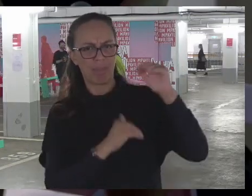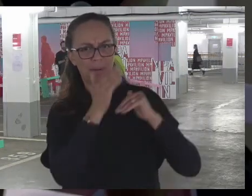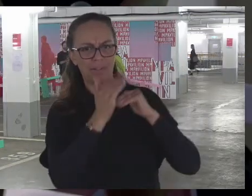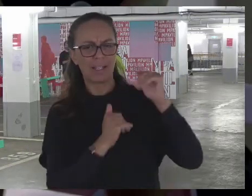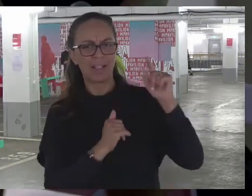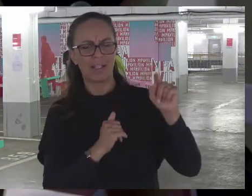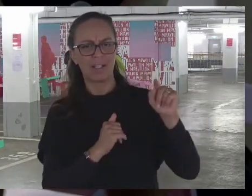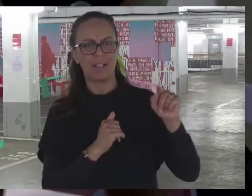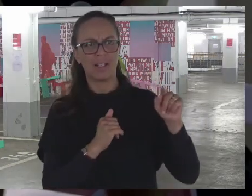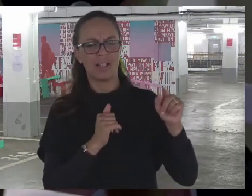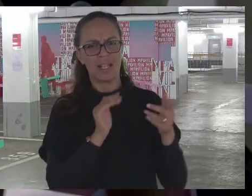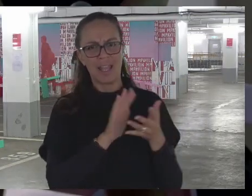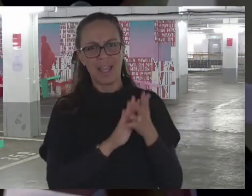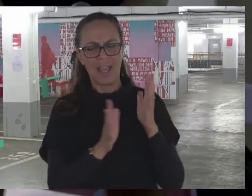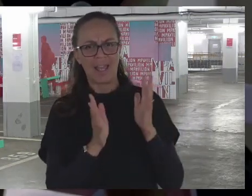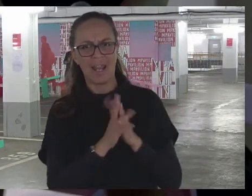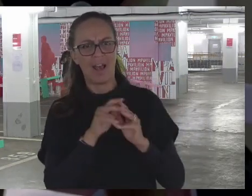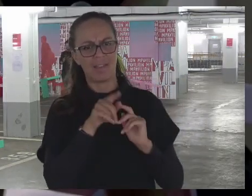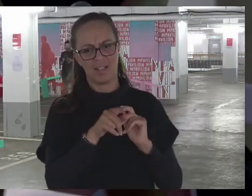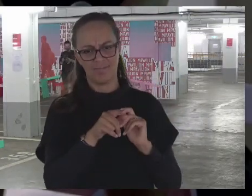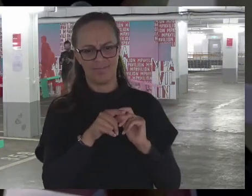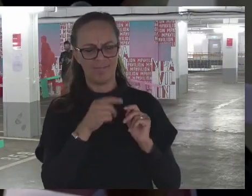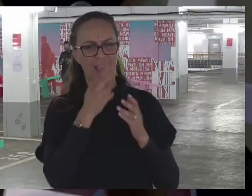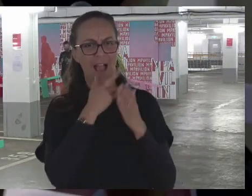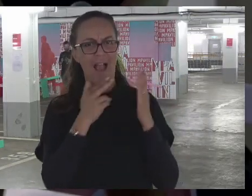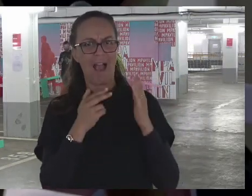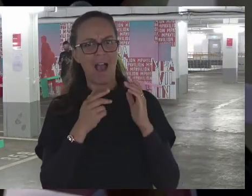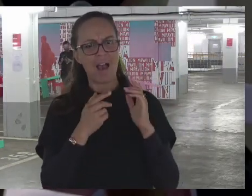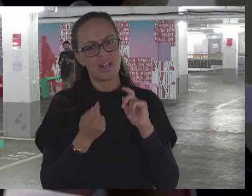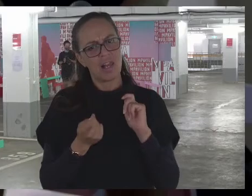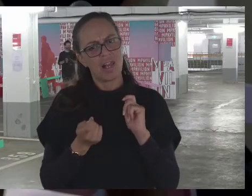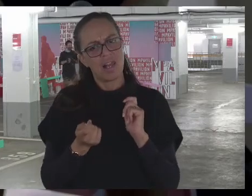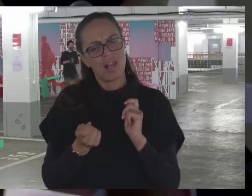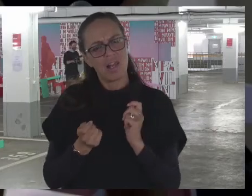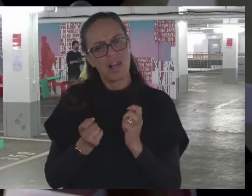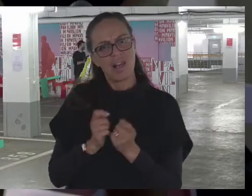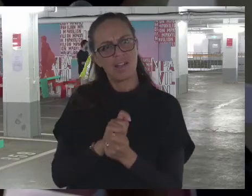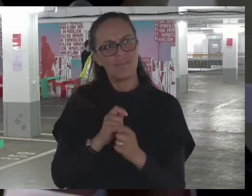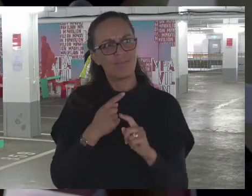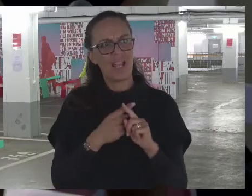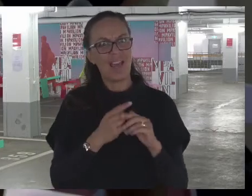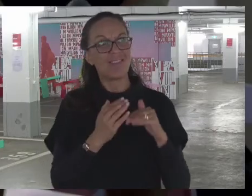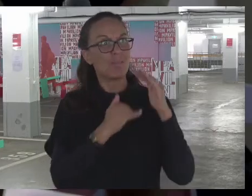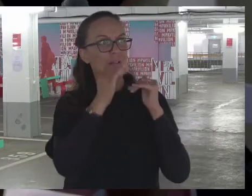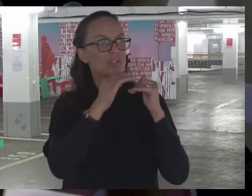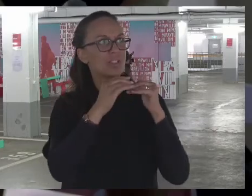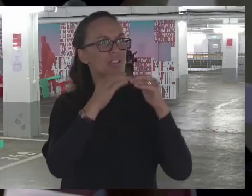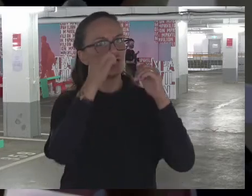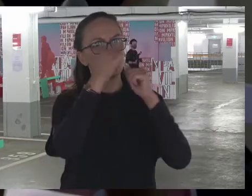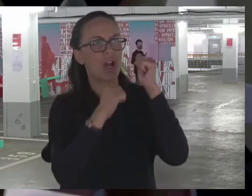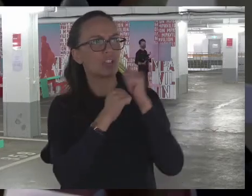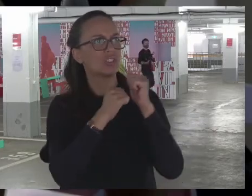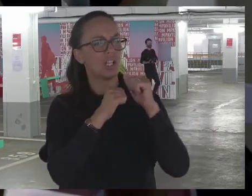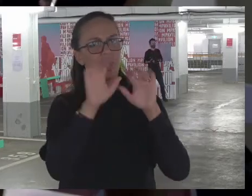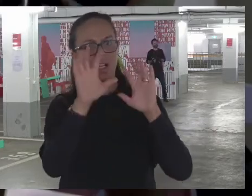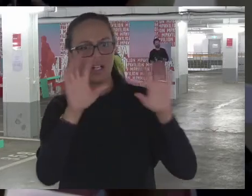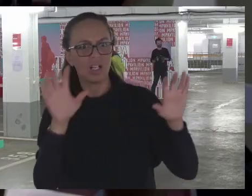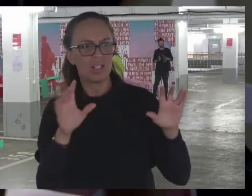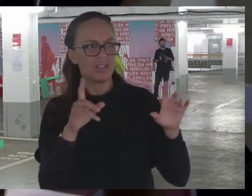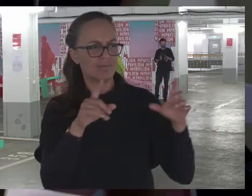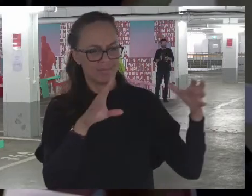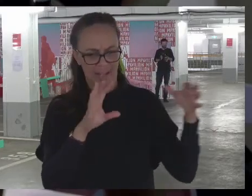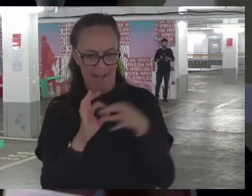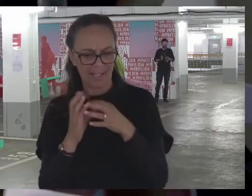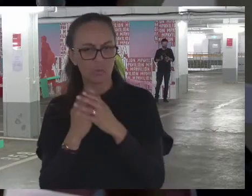was evolved, and also just all the structures of the building sort of, and how they relate to the images, because, you know,